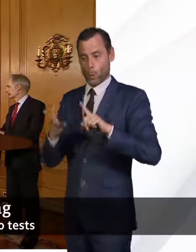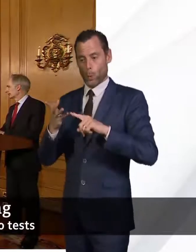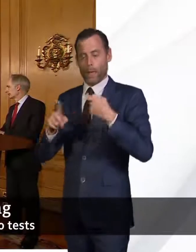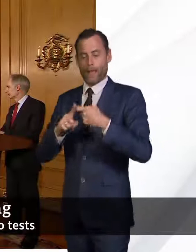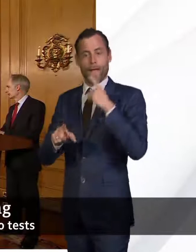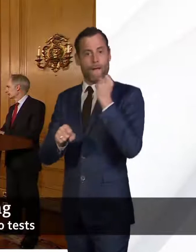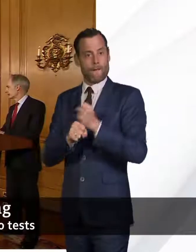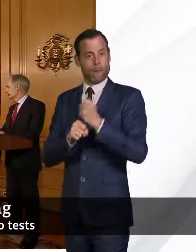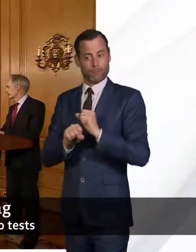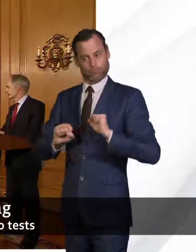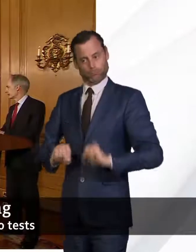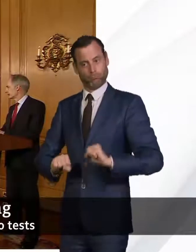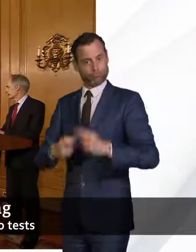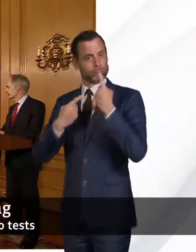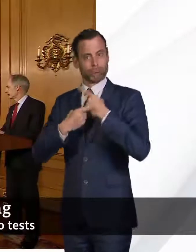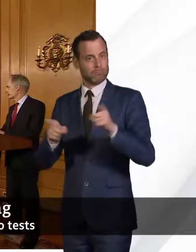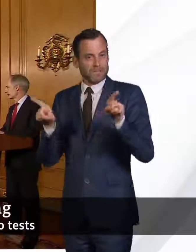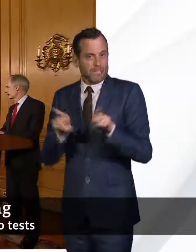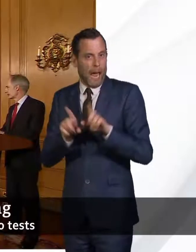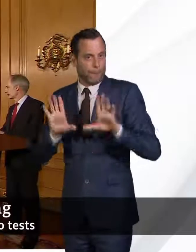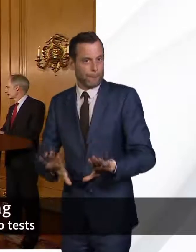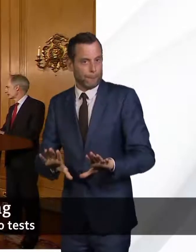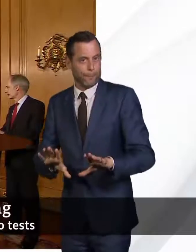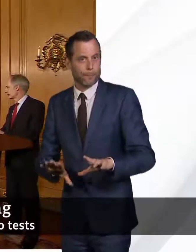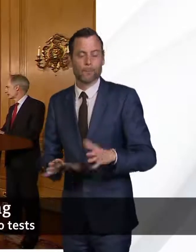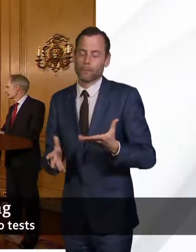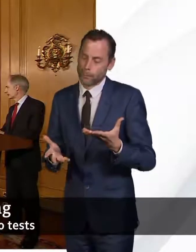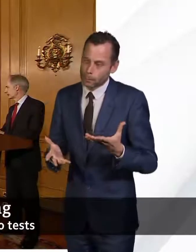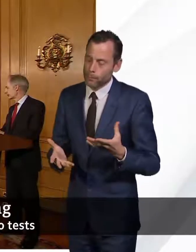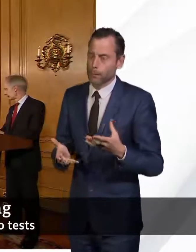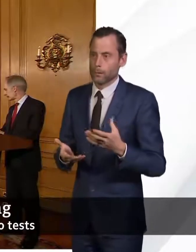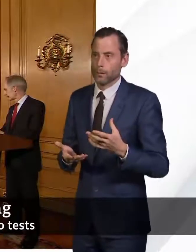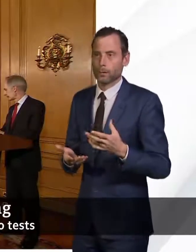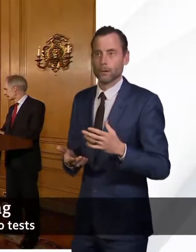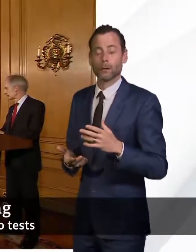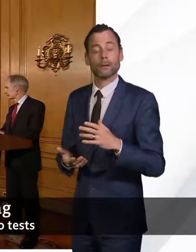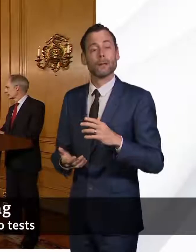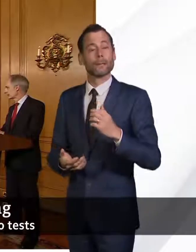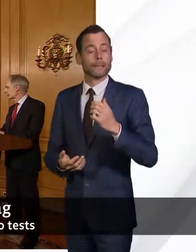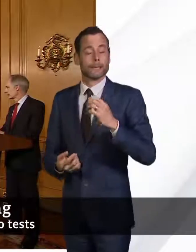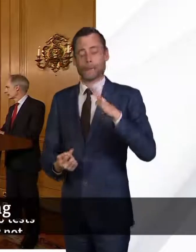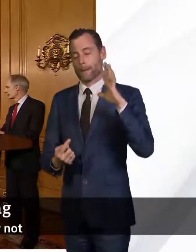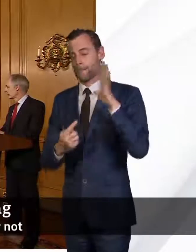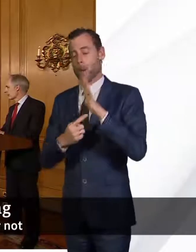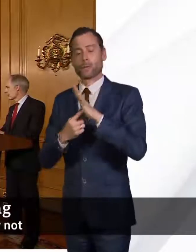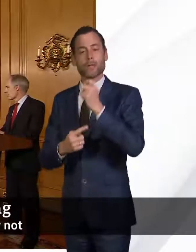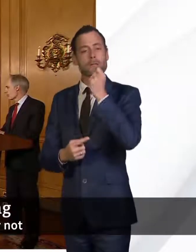hasn't changed. Not least because the most important thing people can do is the social distancing, as